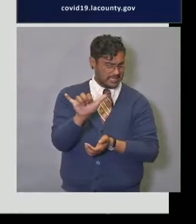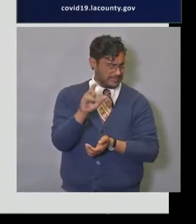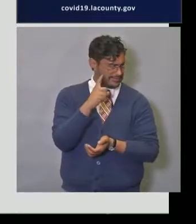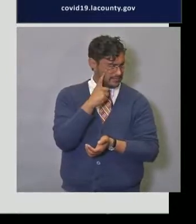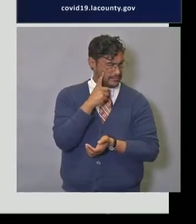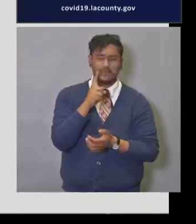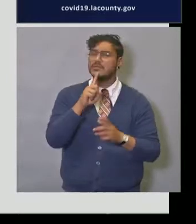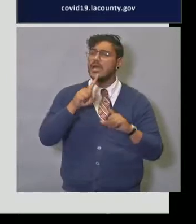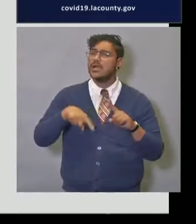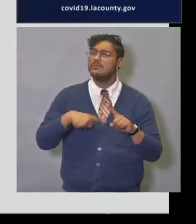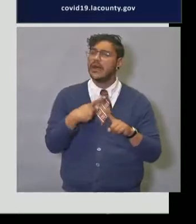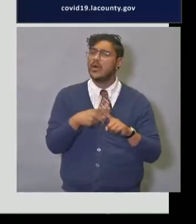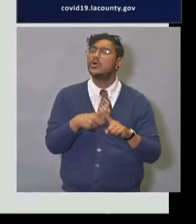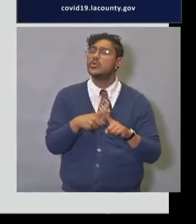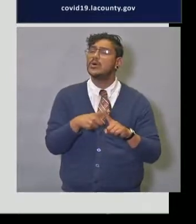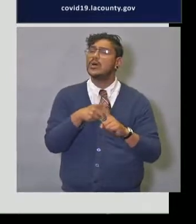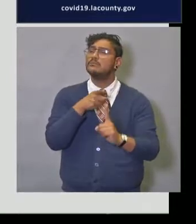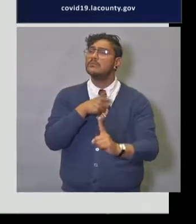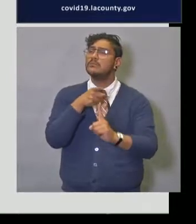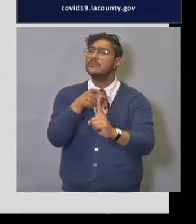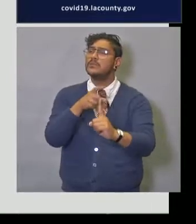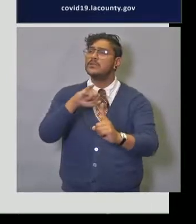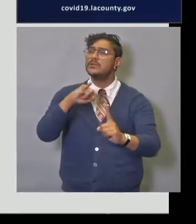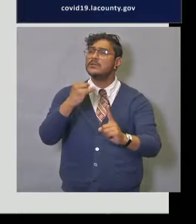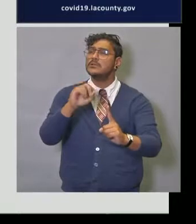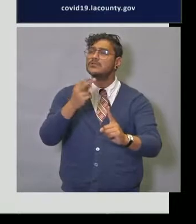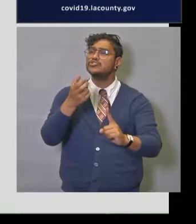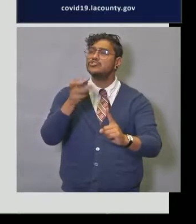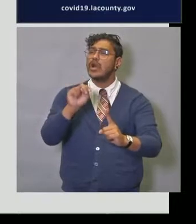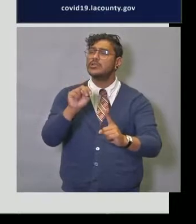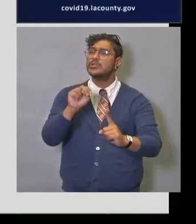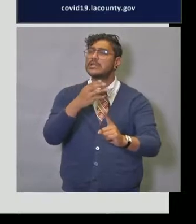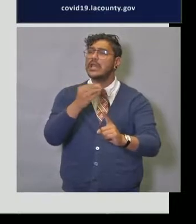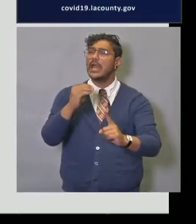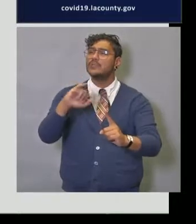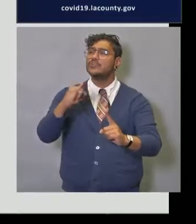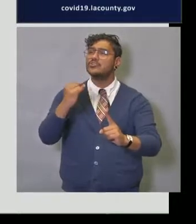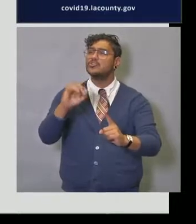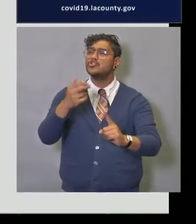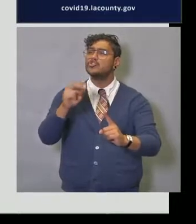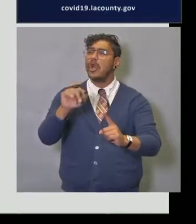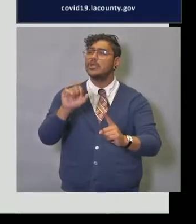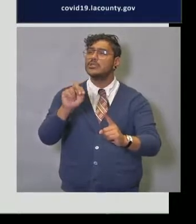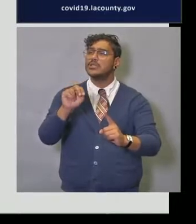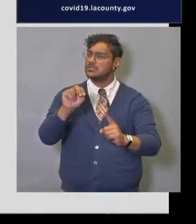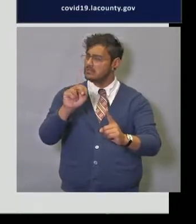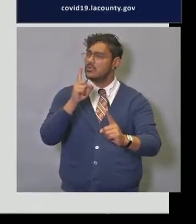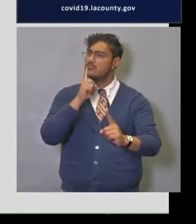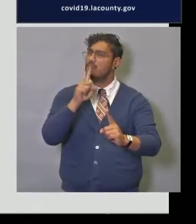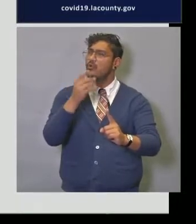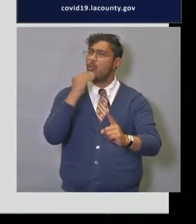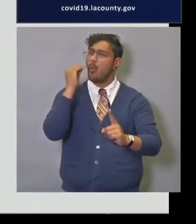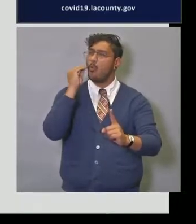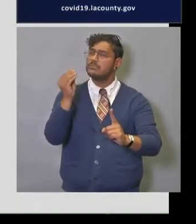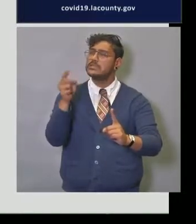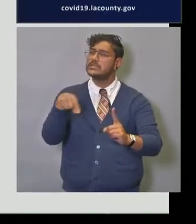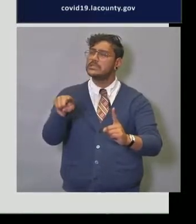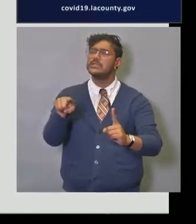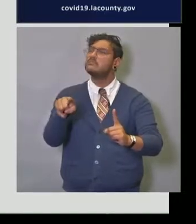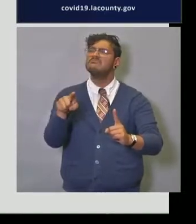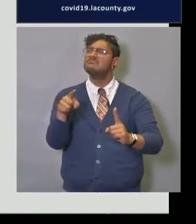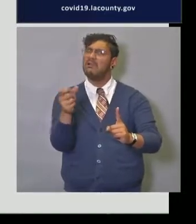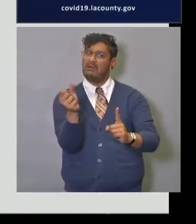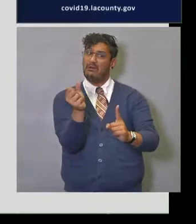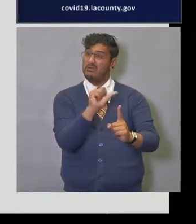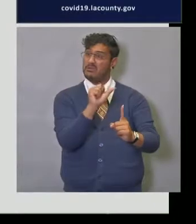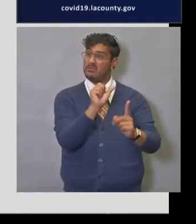who talked about targeting the Johnson & Johnson vaccine for homeless populations. I'm wondering what other populations might be targeted for